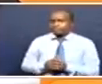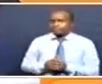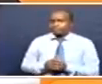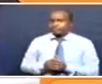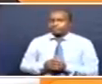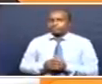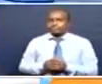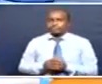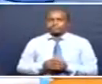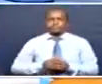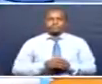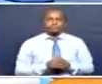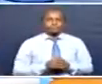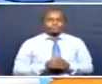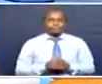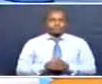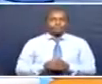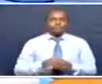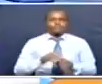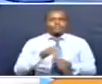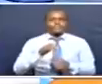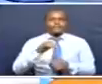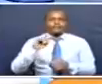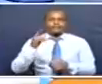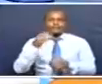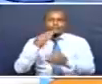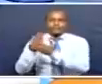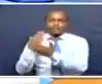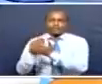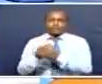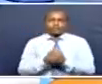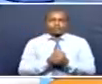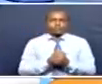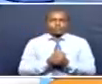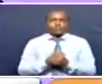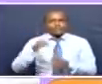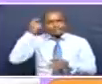First, let me thank my brother. He reminded me that we went to the same school different times.